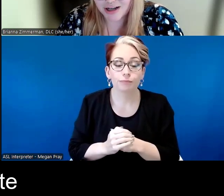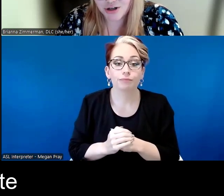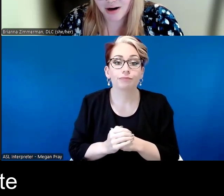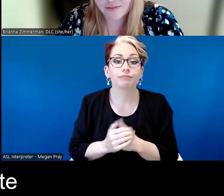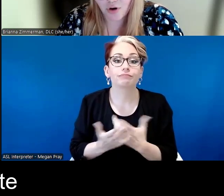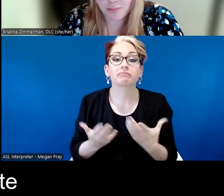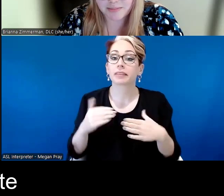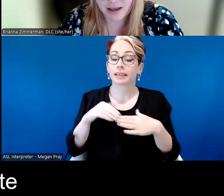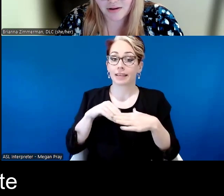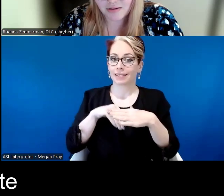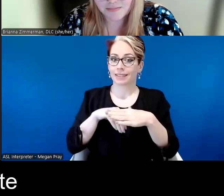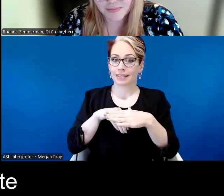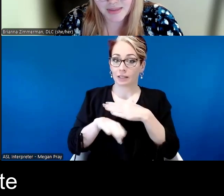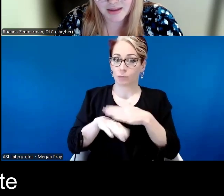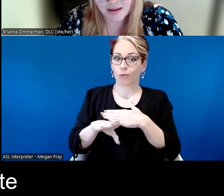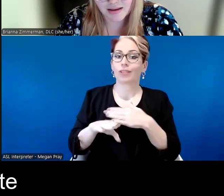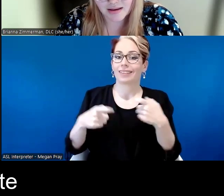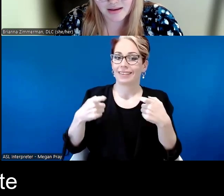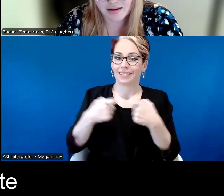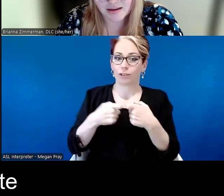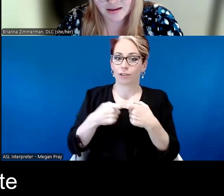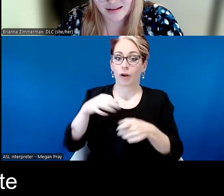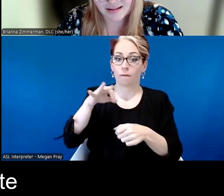accessible electronic vote by mail,